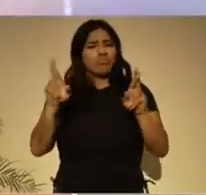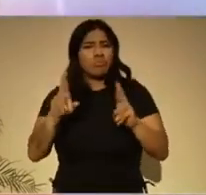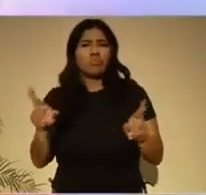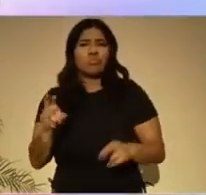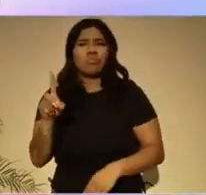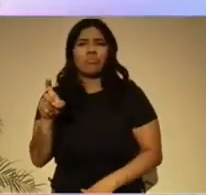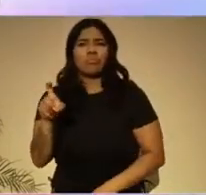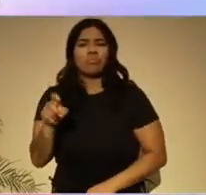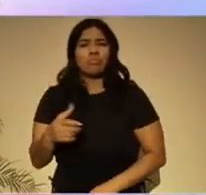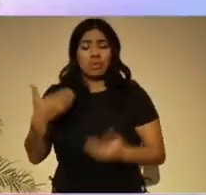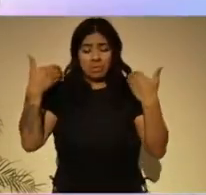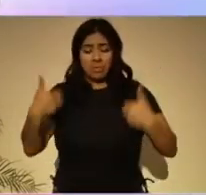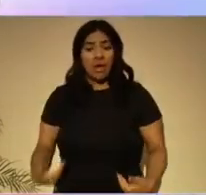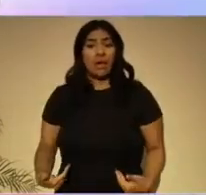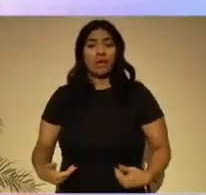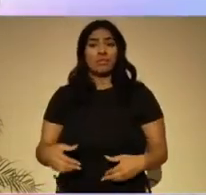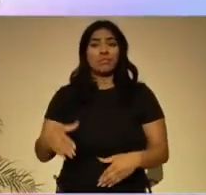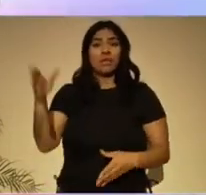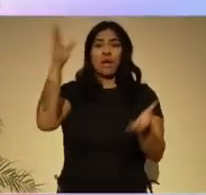Am I heaven ready?